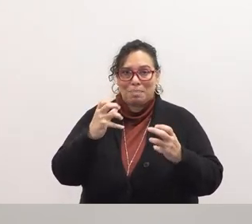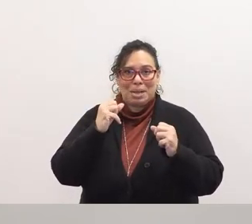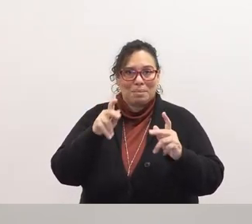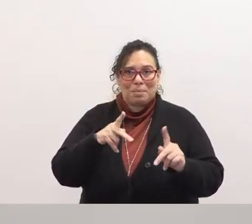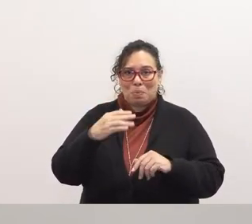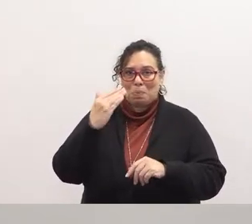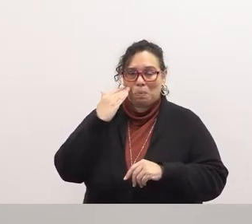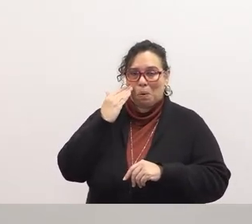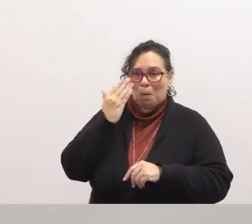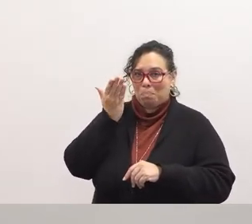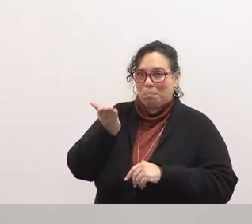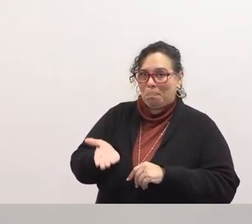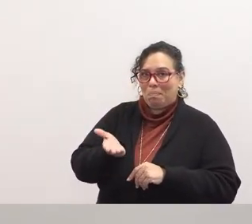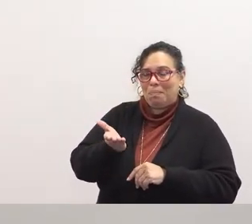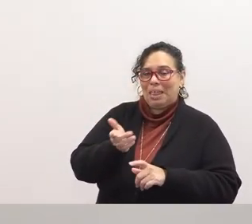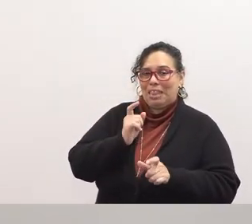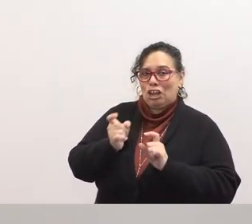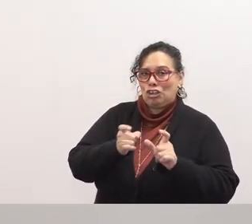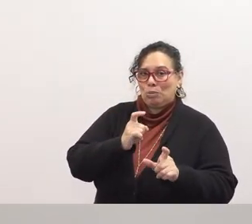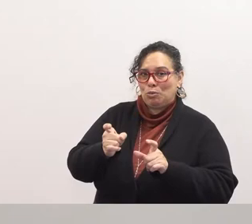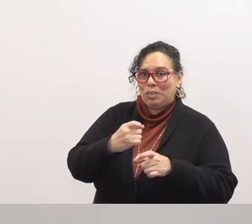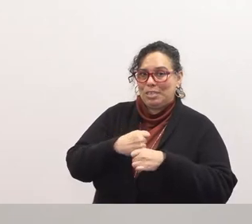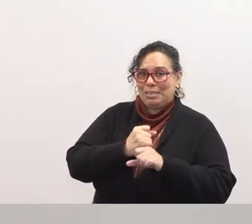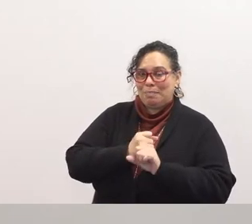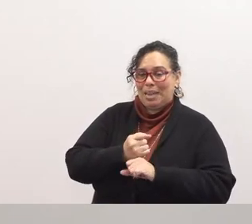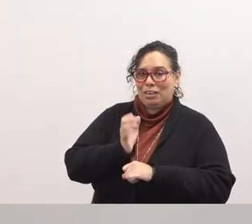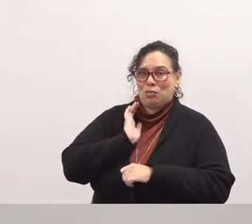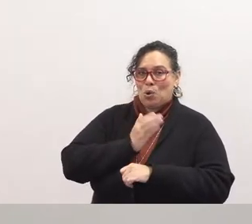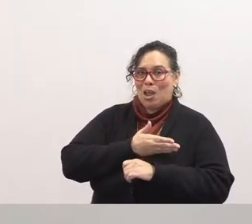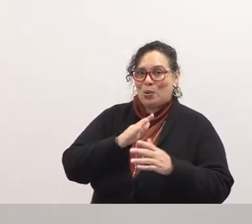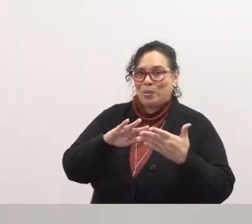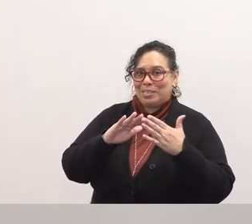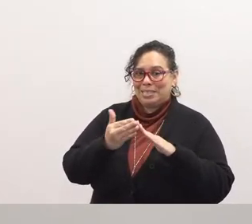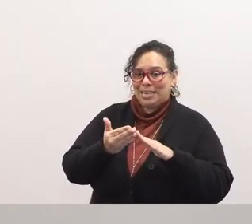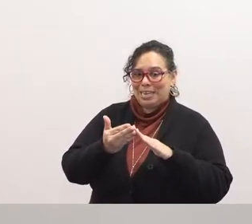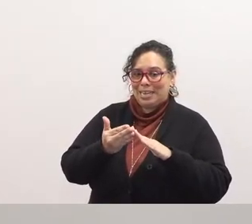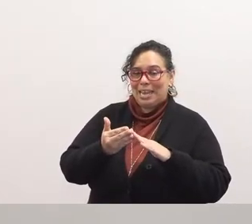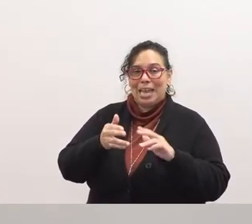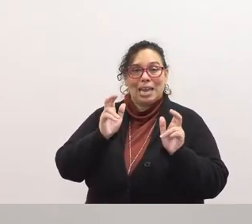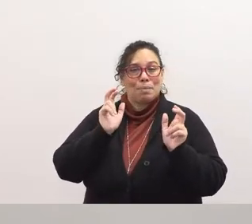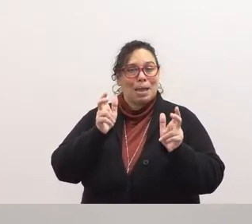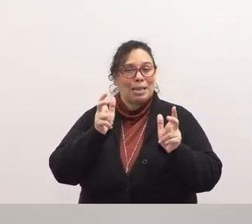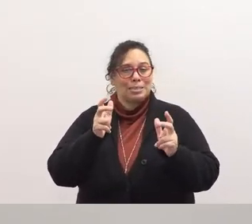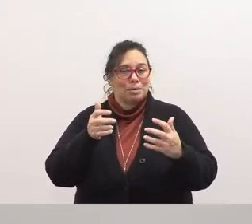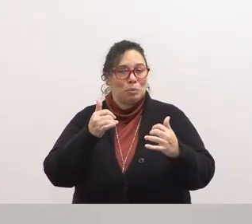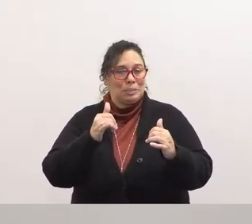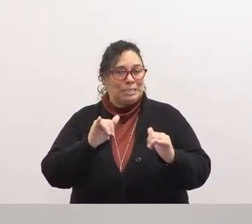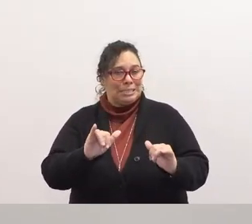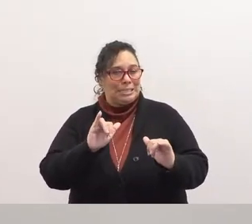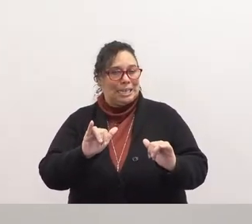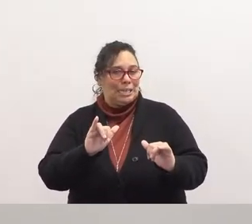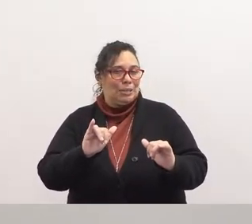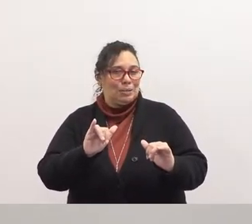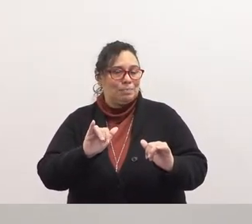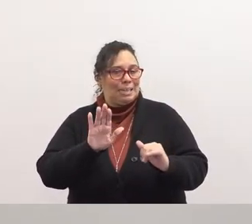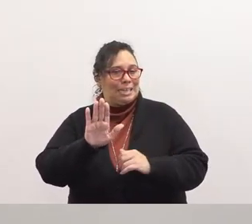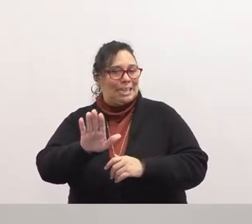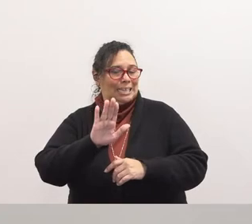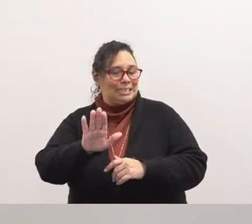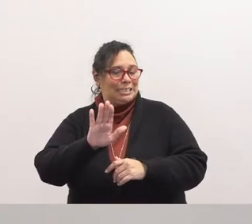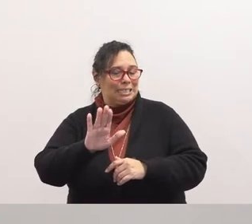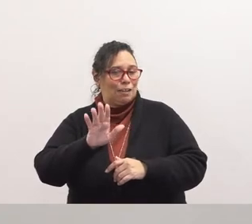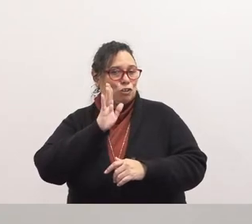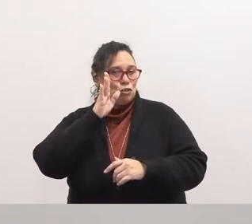Matt Calvin and the contributions that he's made to our city. Basketball was still in Matt's future when